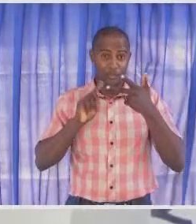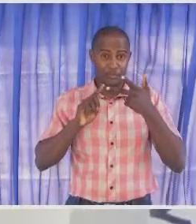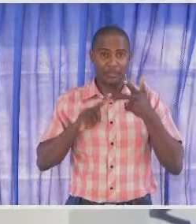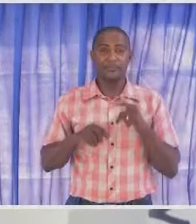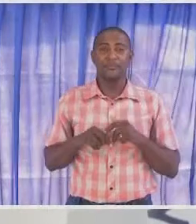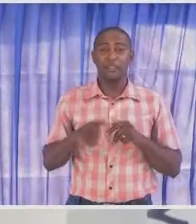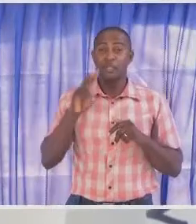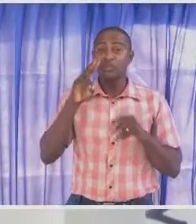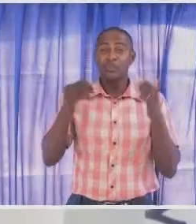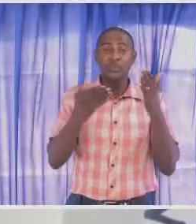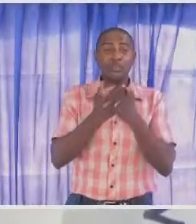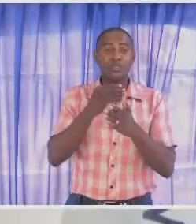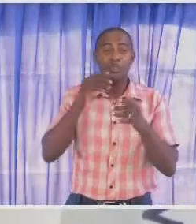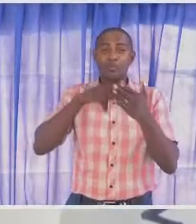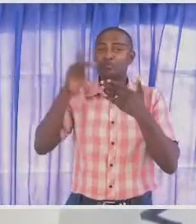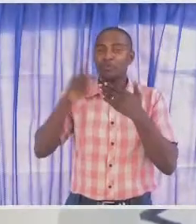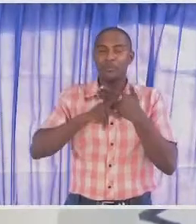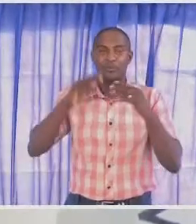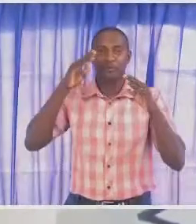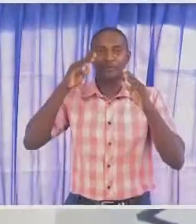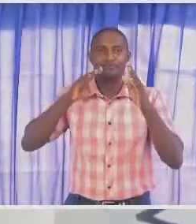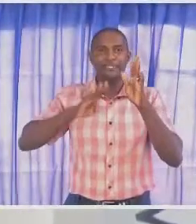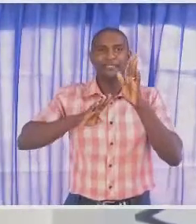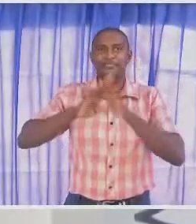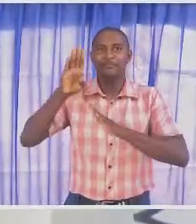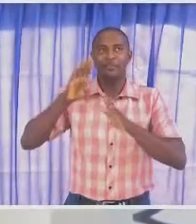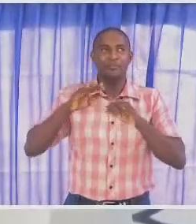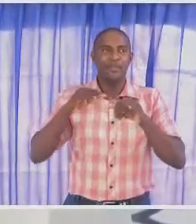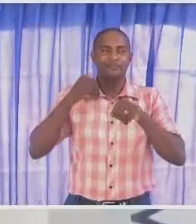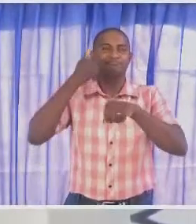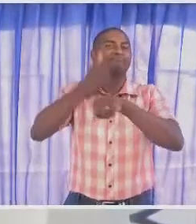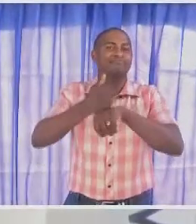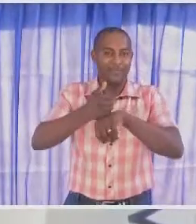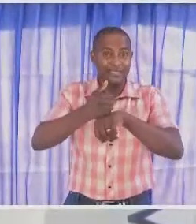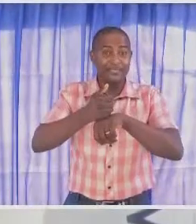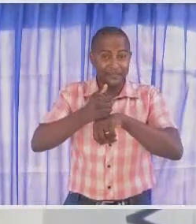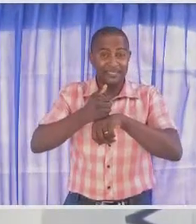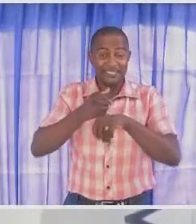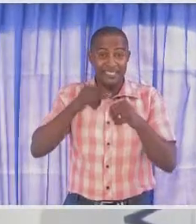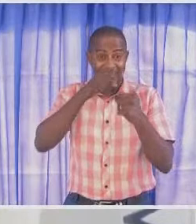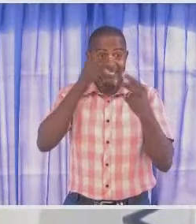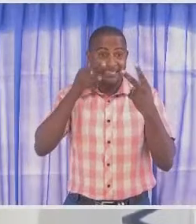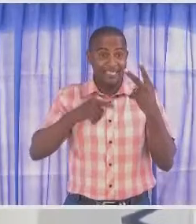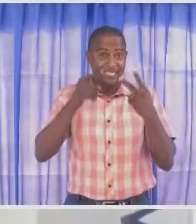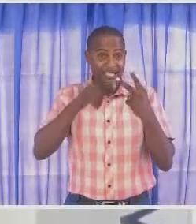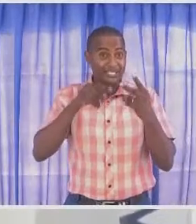new programs were developed and implemented, and